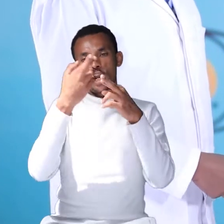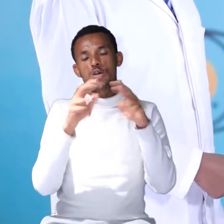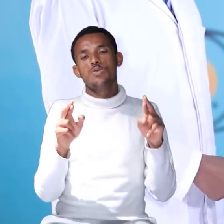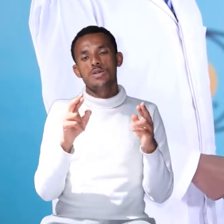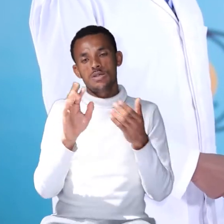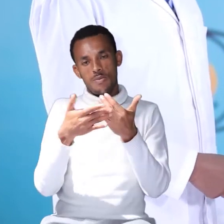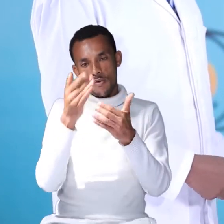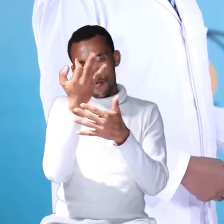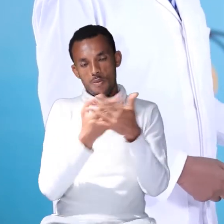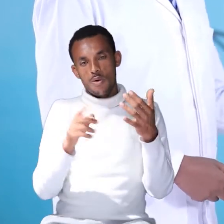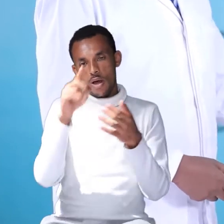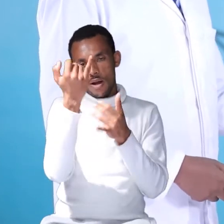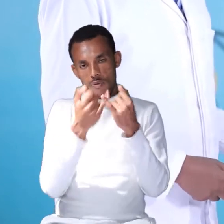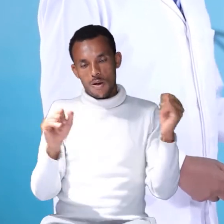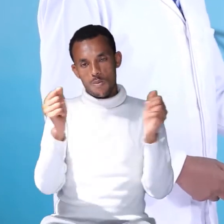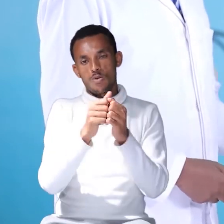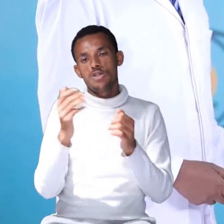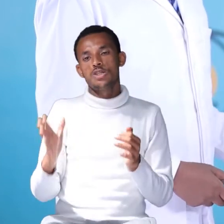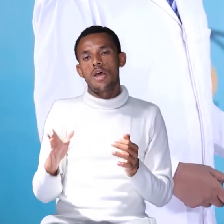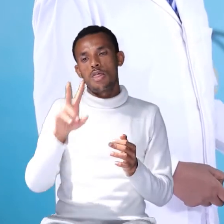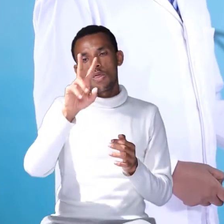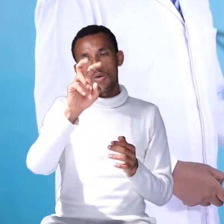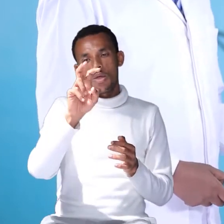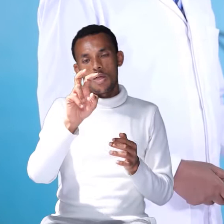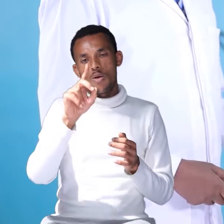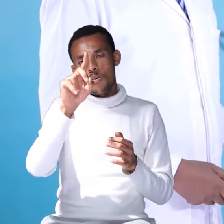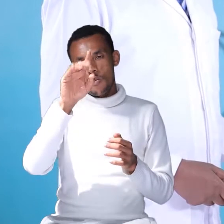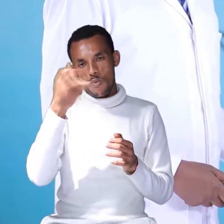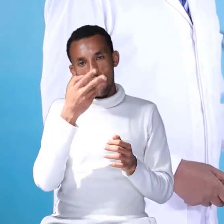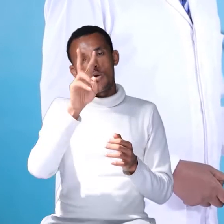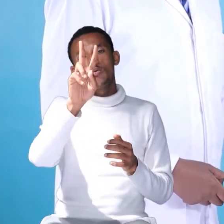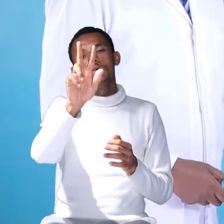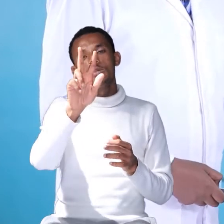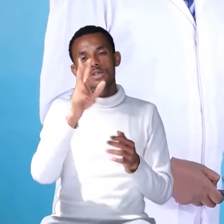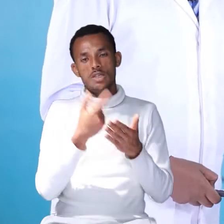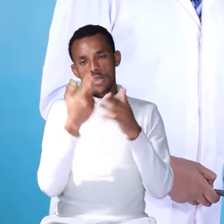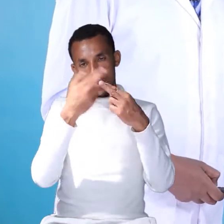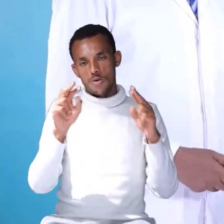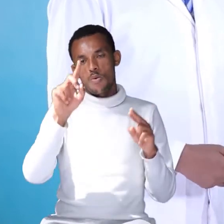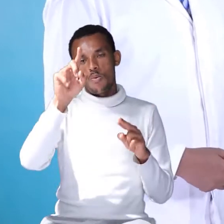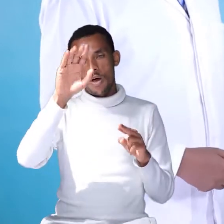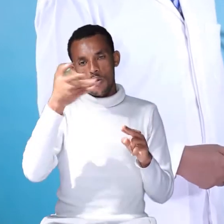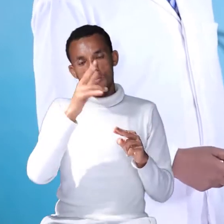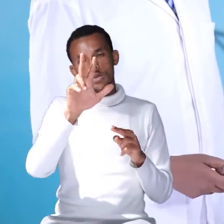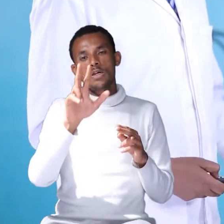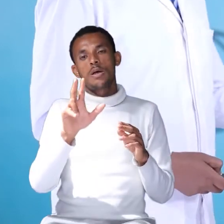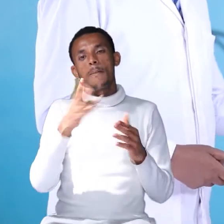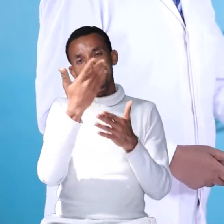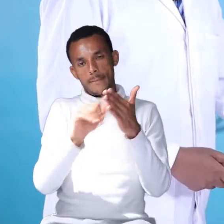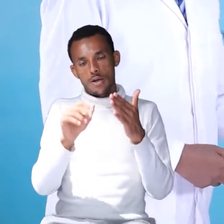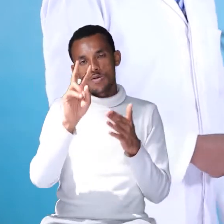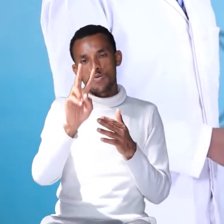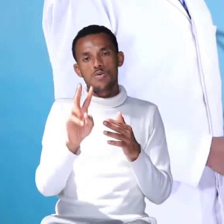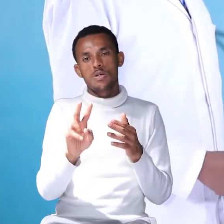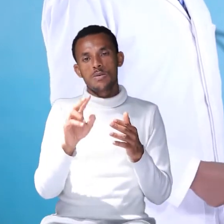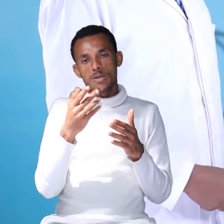simplest form. We can divide both sides by 20, 1 to 3. So this ratio, it is part to 2 whole it will be. The first